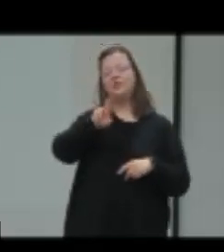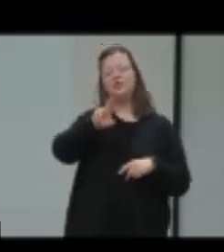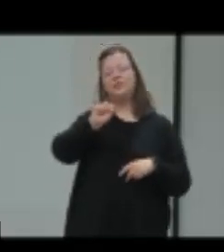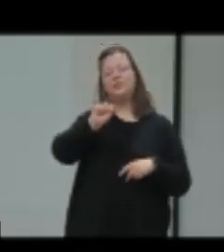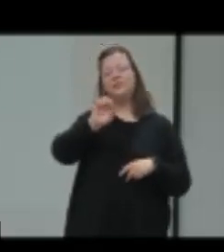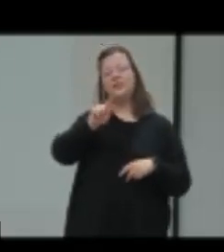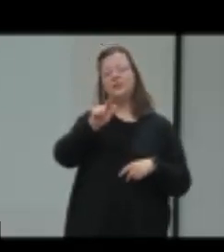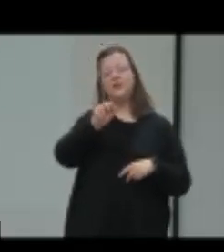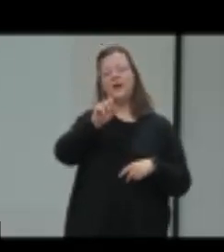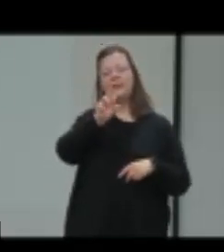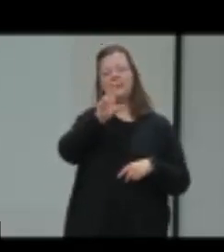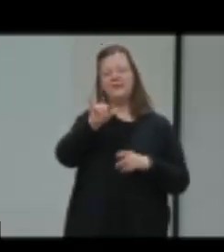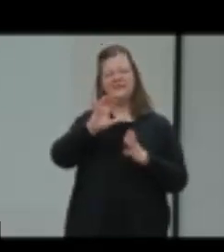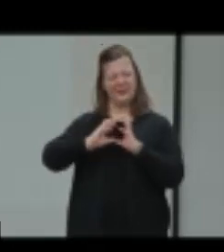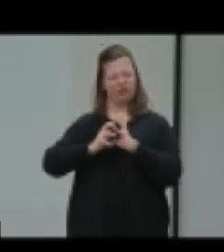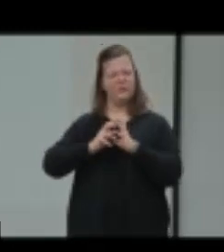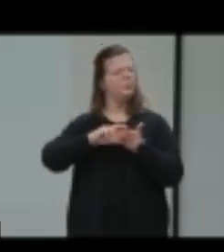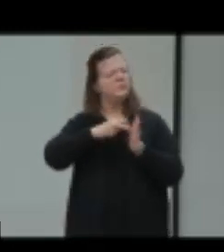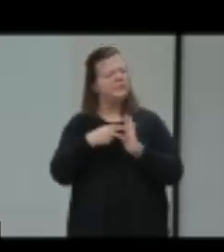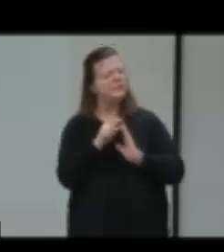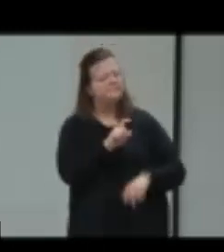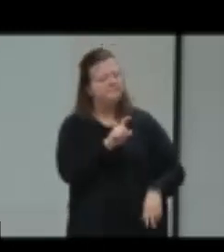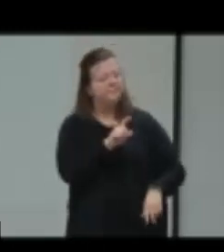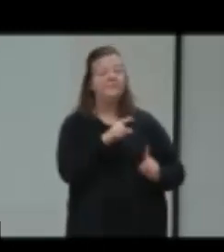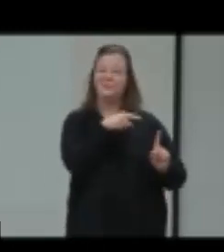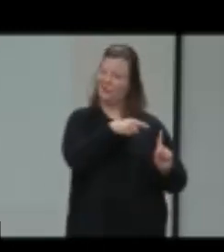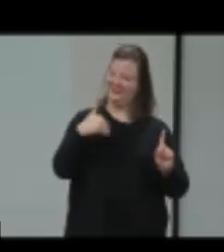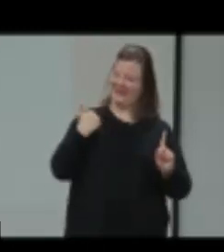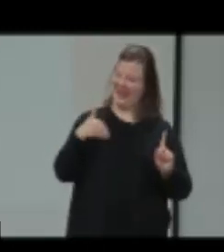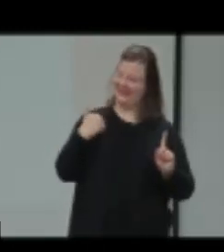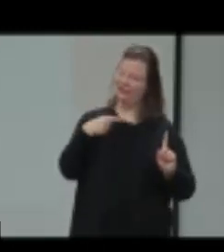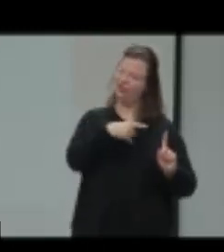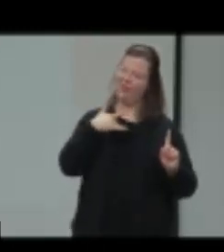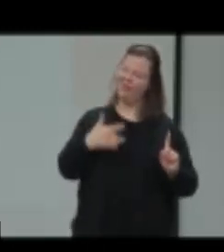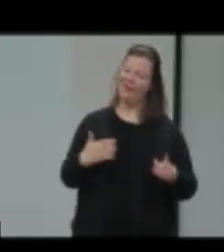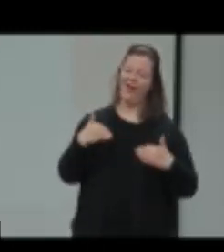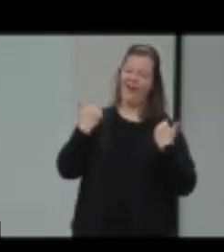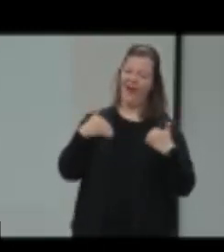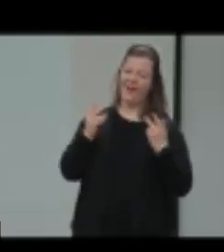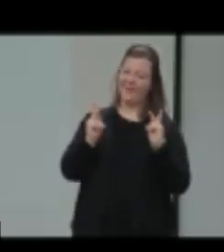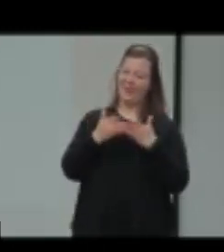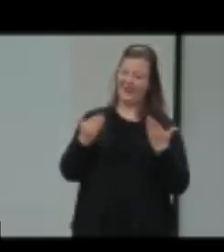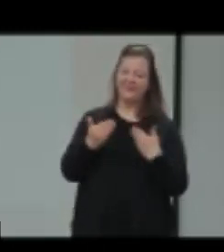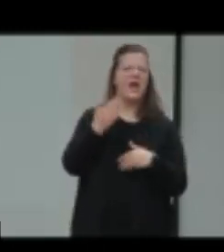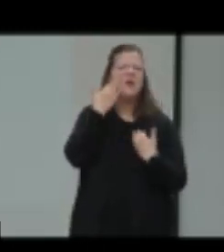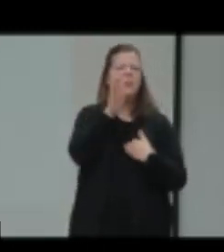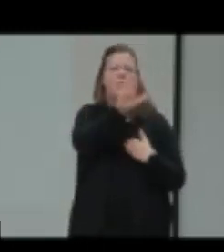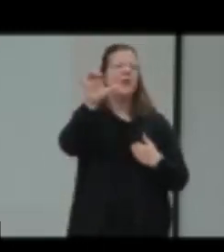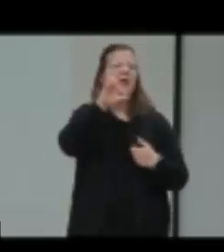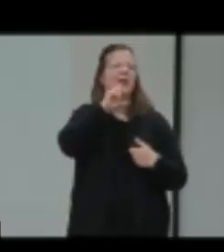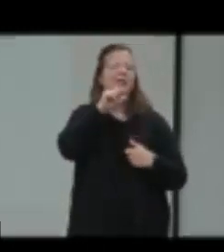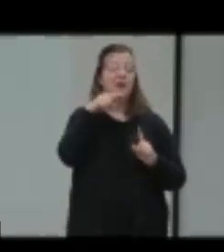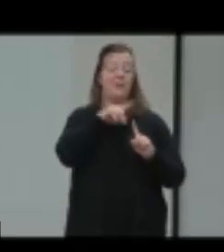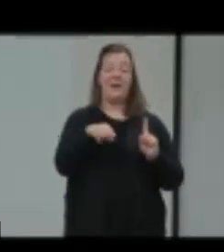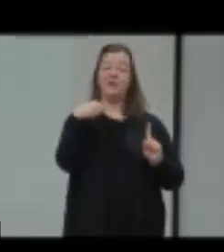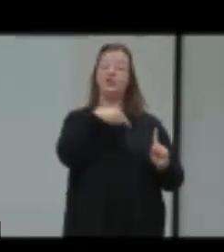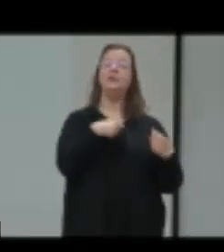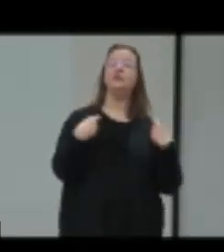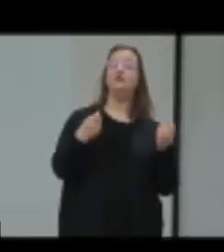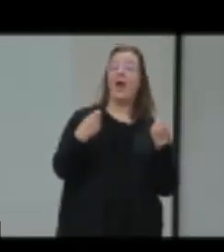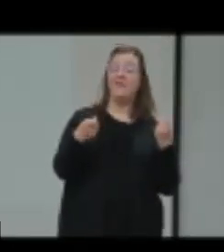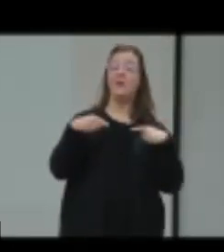young, and Simone does young people things. I don't know how old you are in the audience, but Simone is driving in this